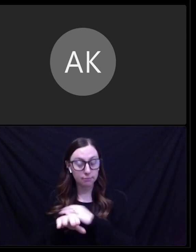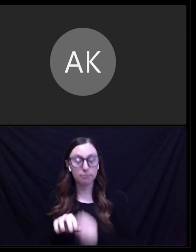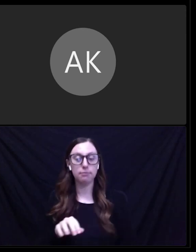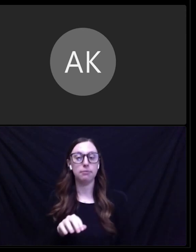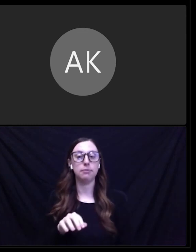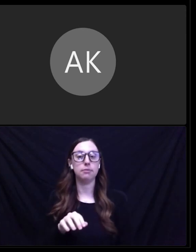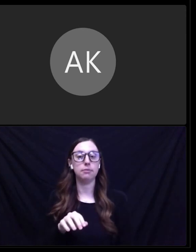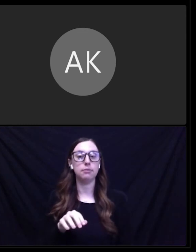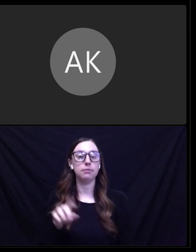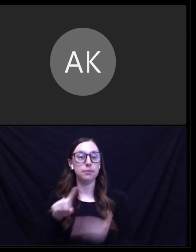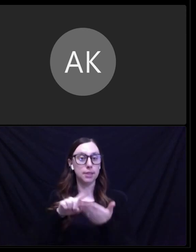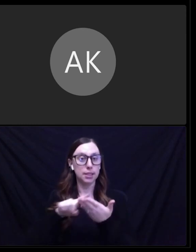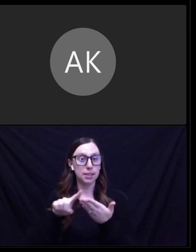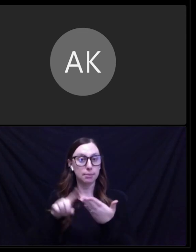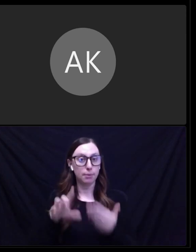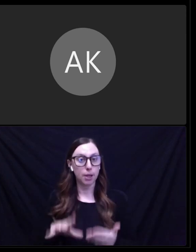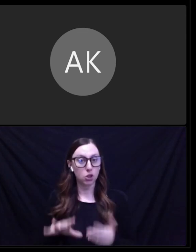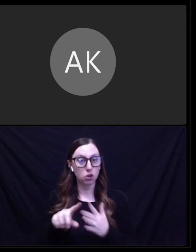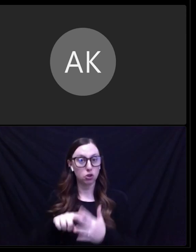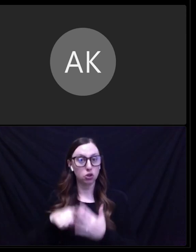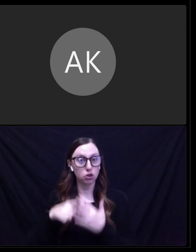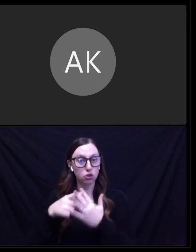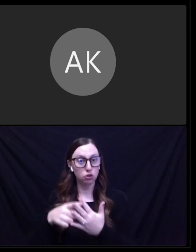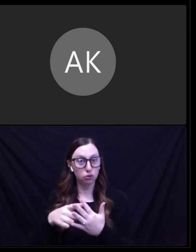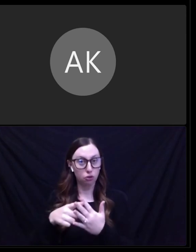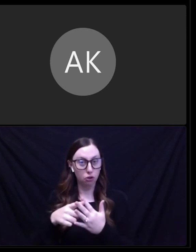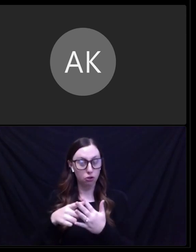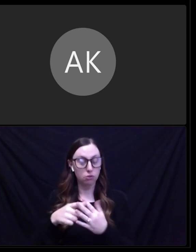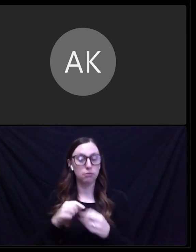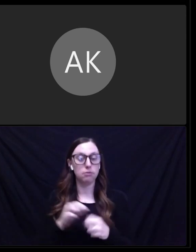an inspector starts the session.